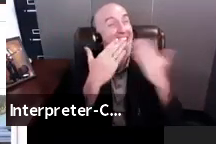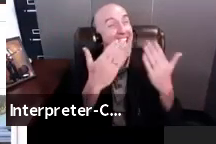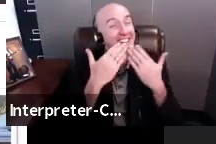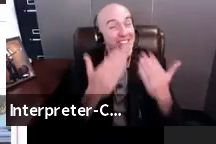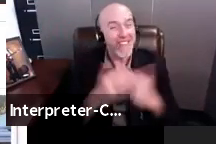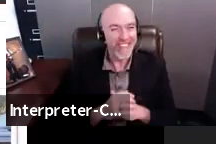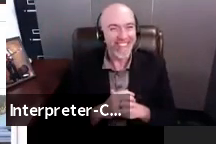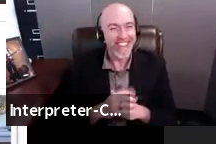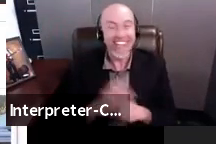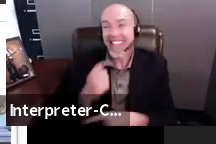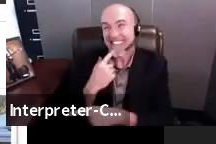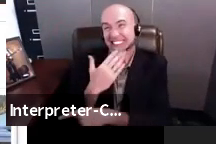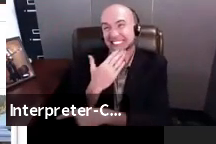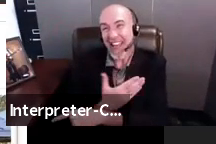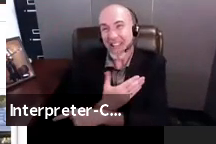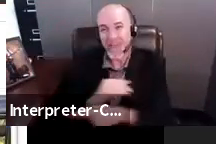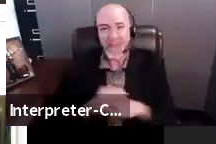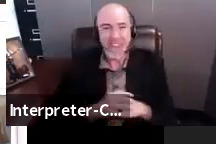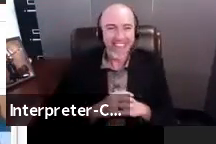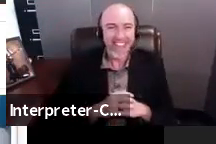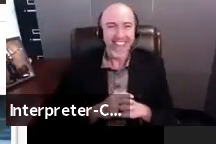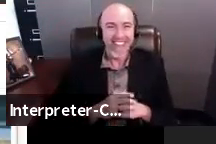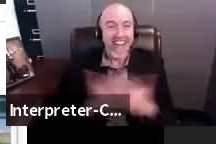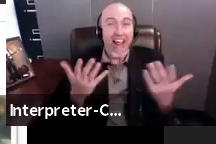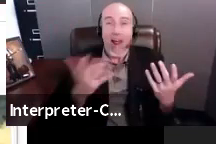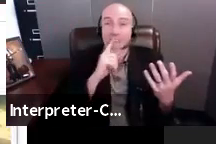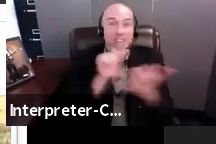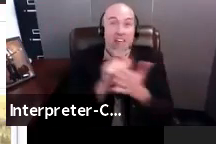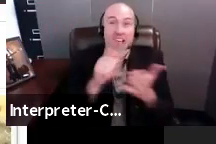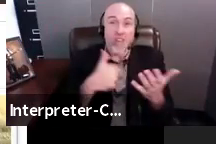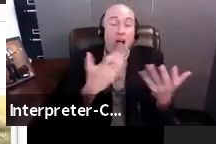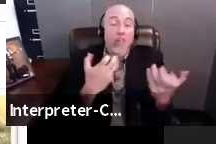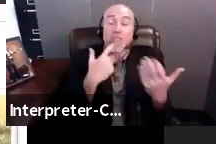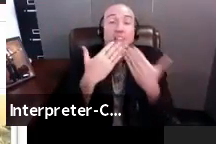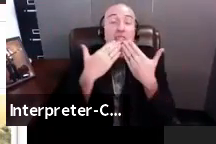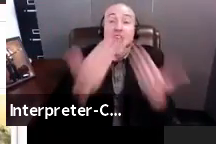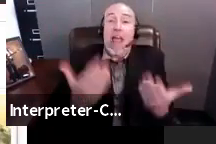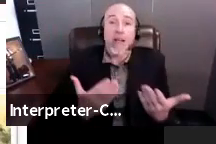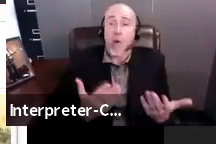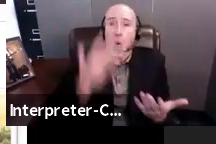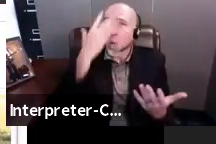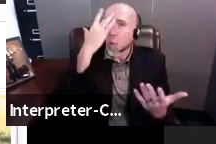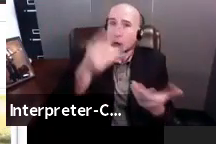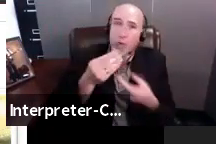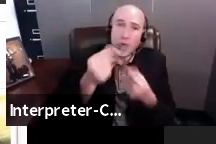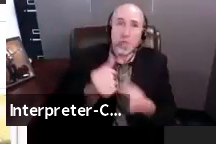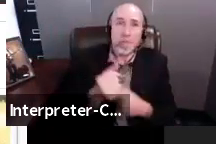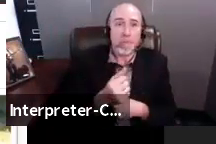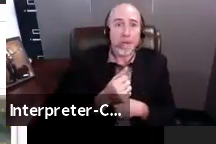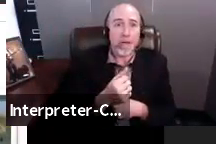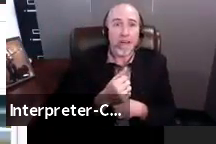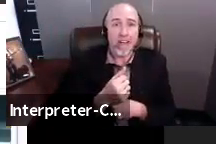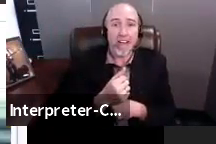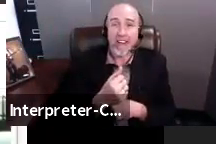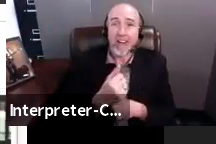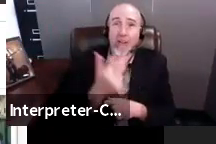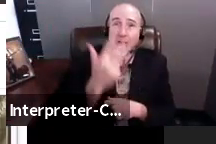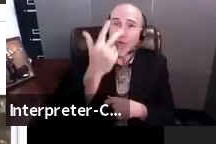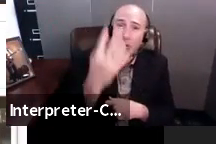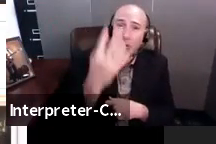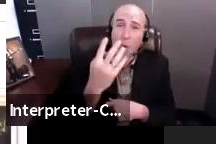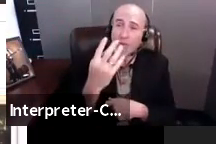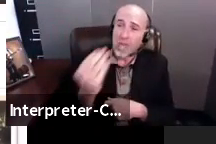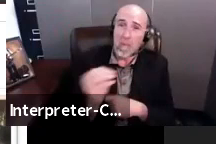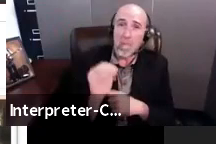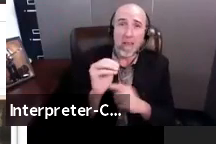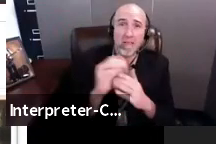he says, thank you. And that's really all I have to say is thank you. Why in the world would you spend $750,000 on a